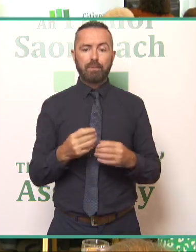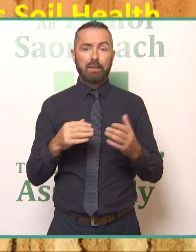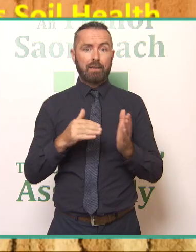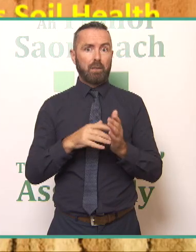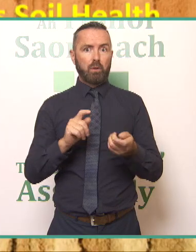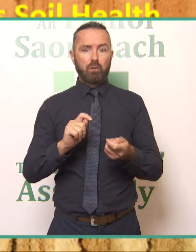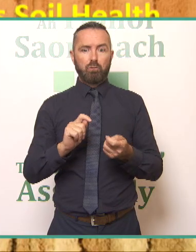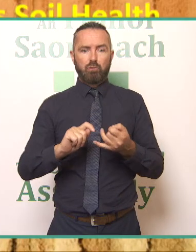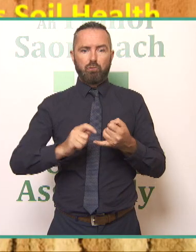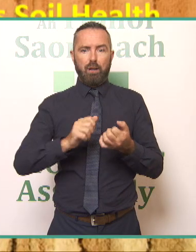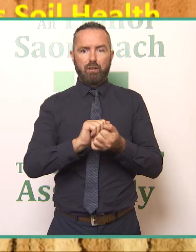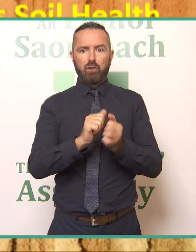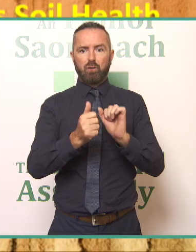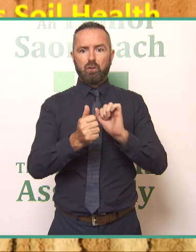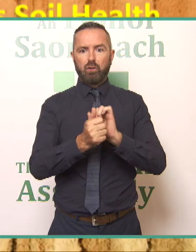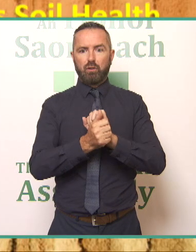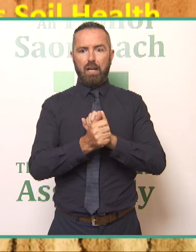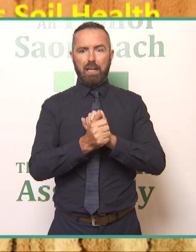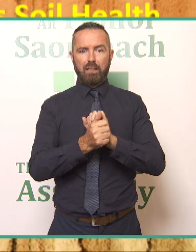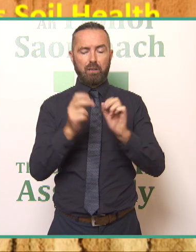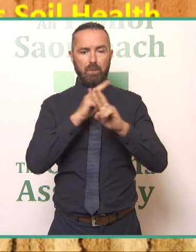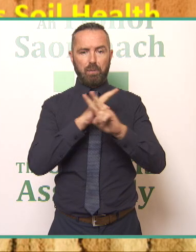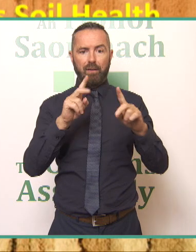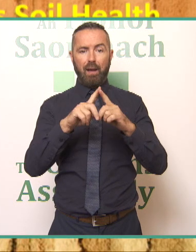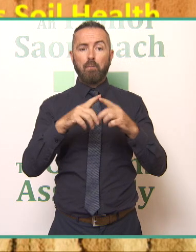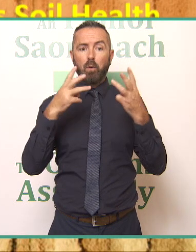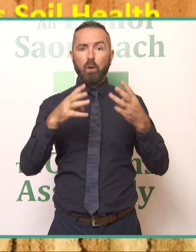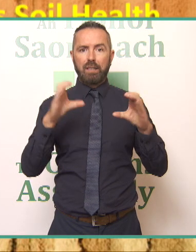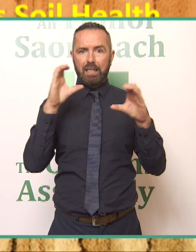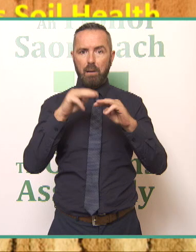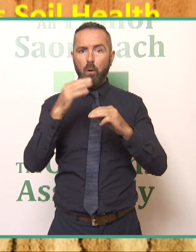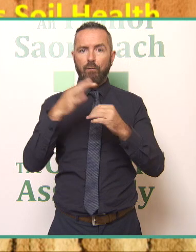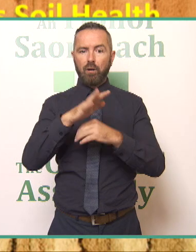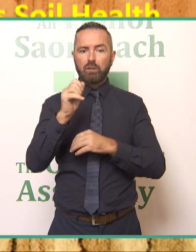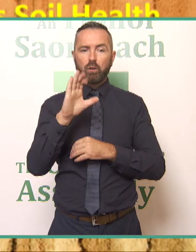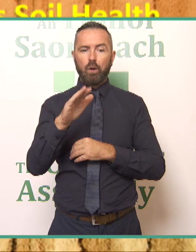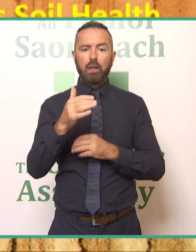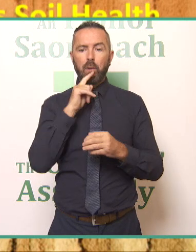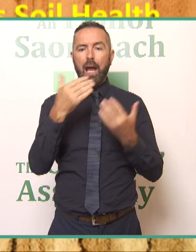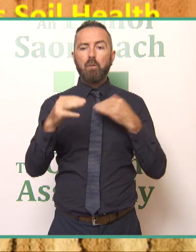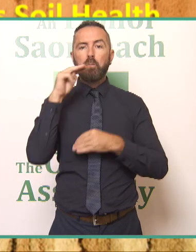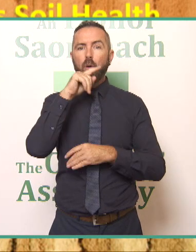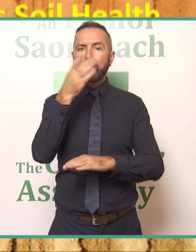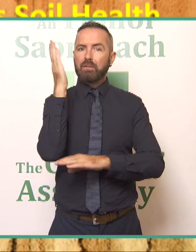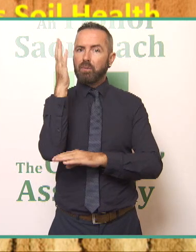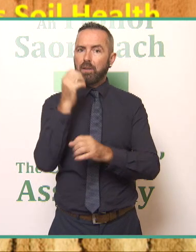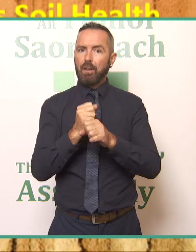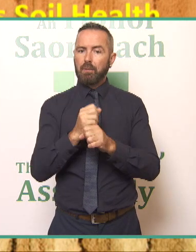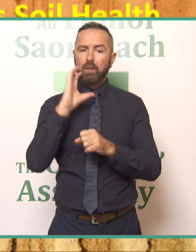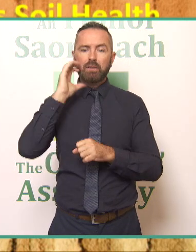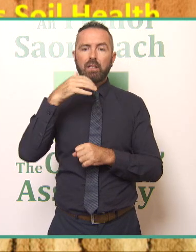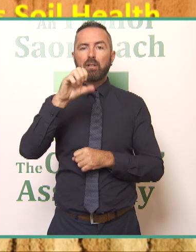well, farmers have always tried to care for the soil. And the importance of soil is about what this talk is about, because the soil is the skin of the